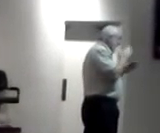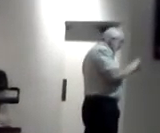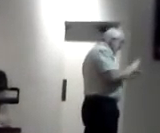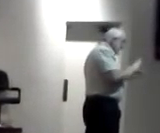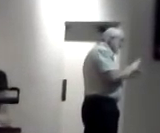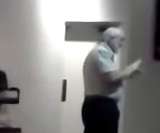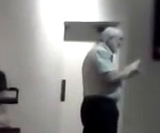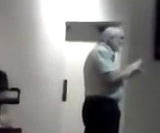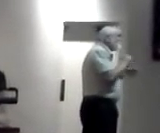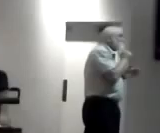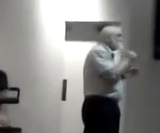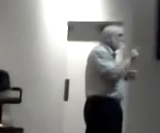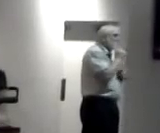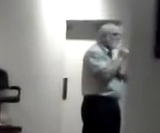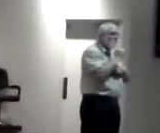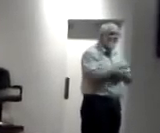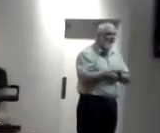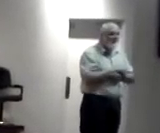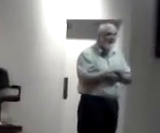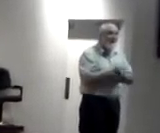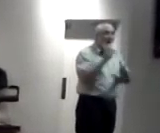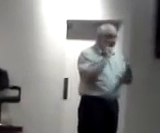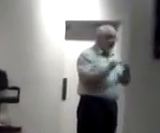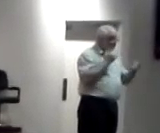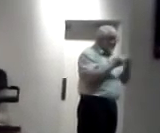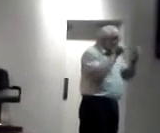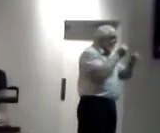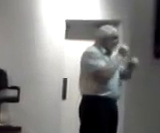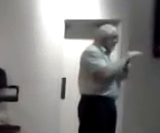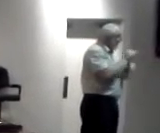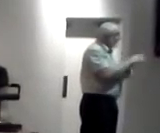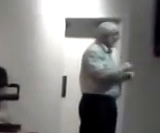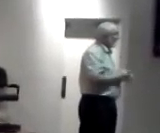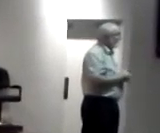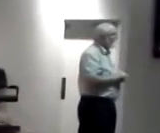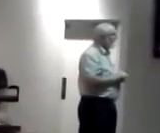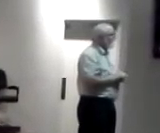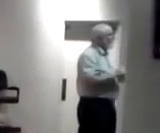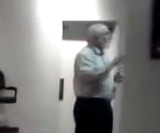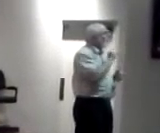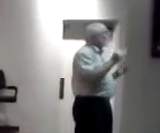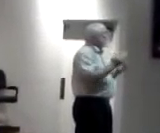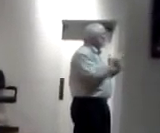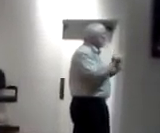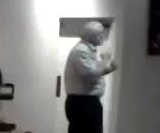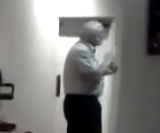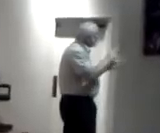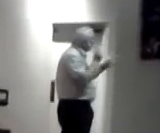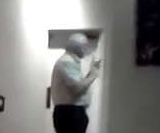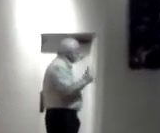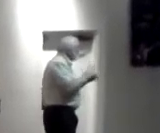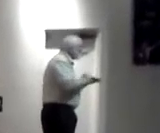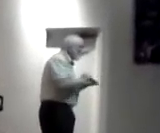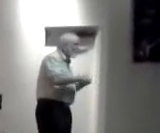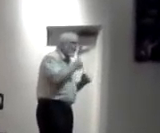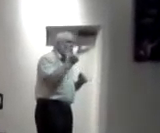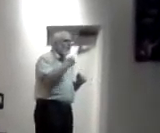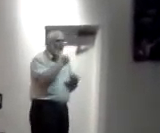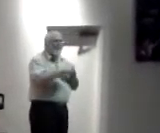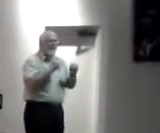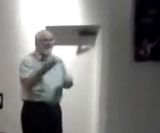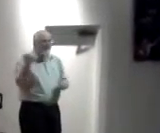good advice, isn't it? Yes. It is so easy to be a person who is on the other side. We talked about this last